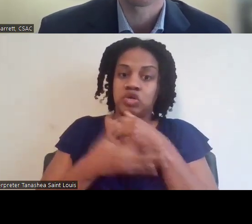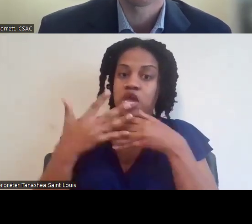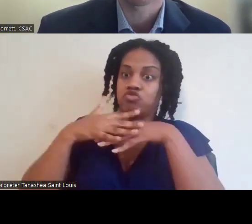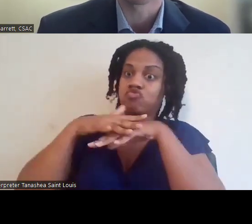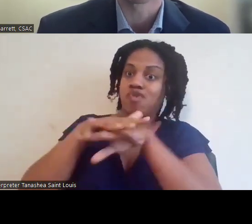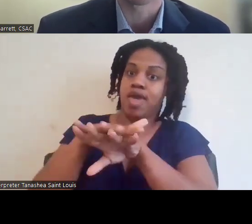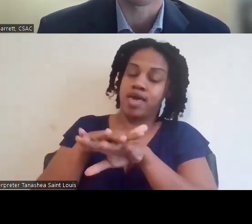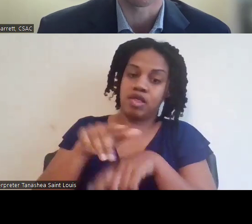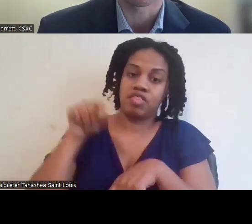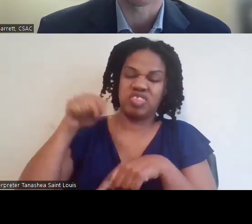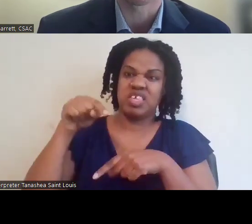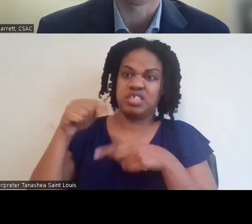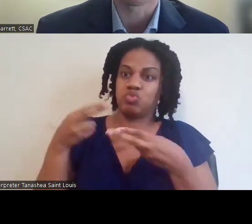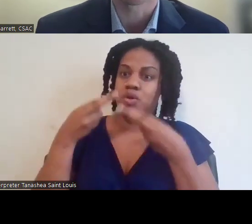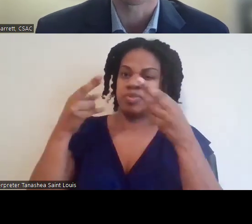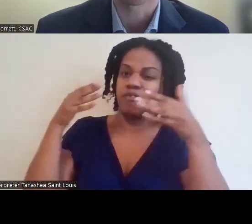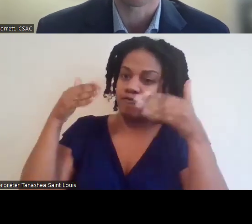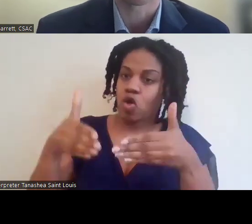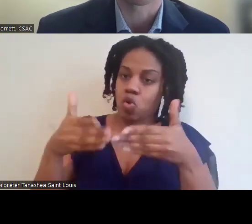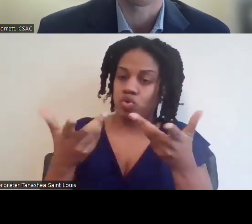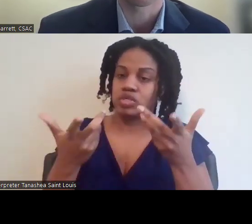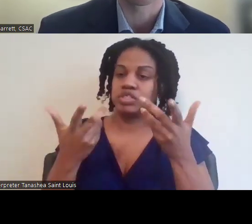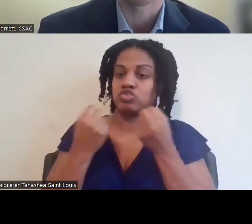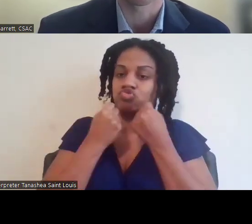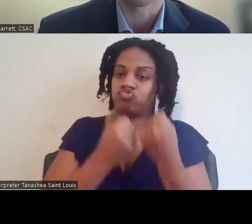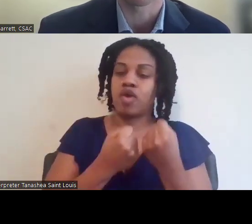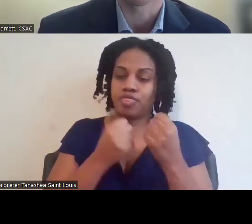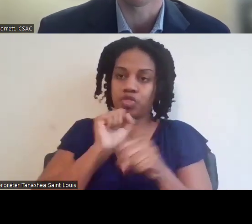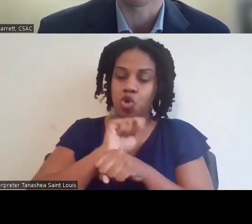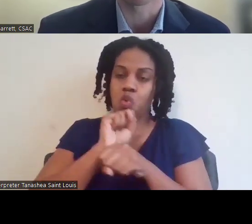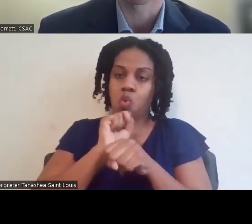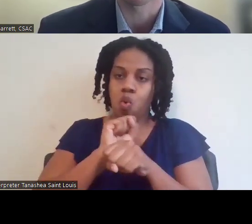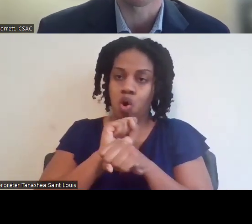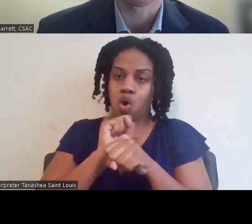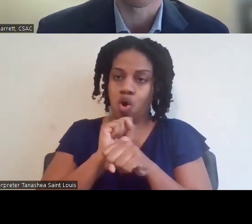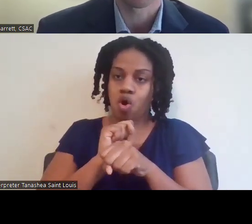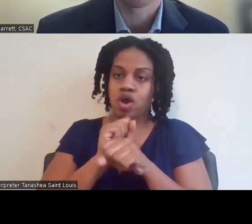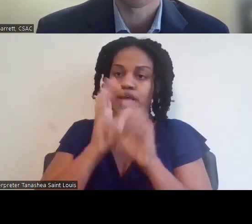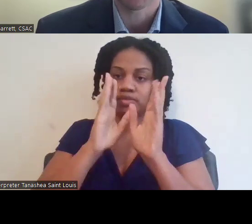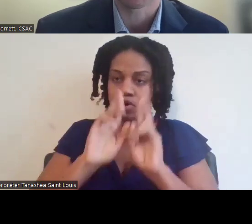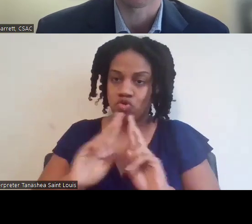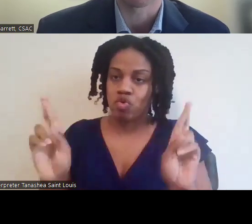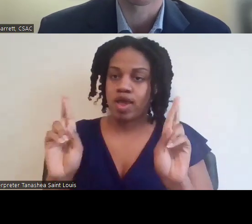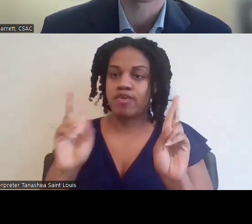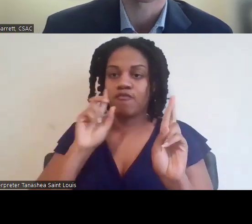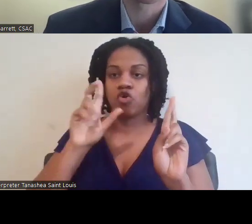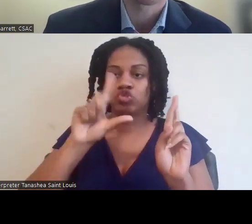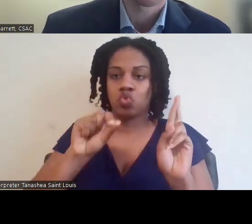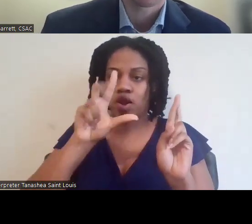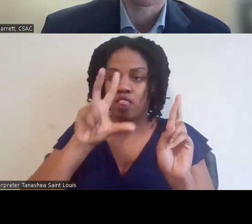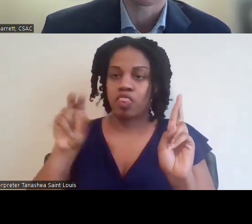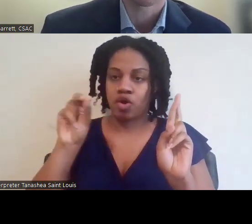recommendations really focus on that as a way to strengthen the work of the aging network as it prepares for 2030.